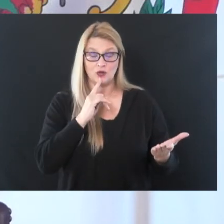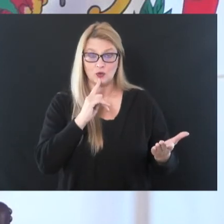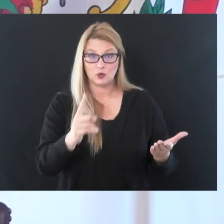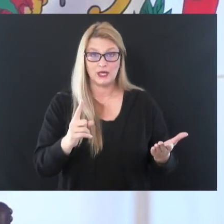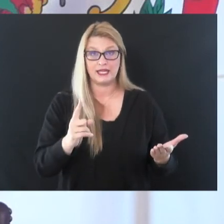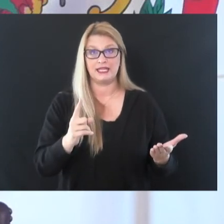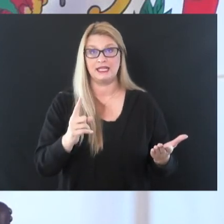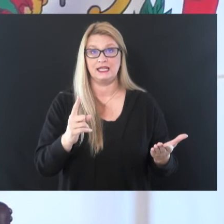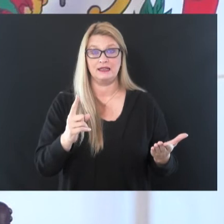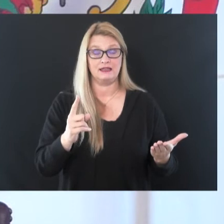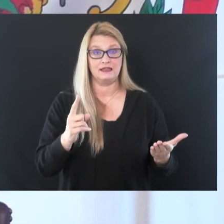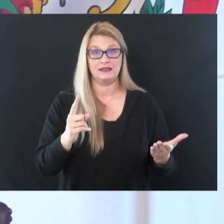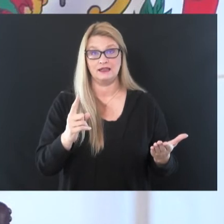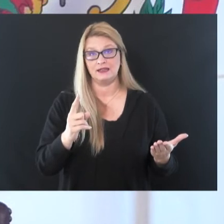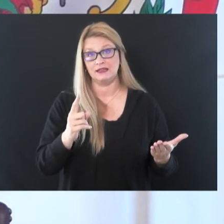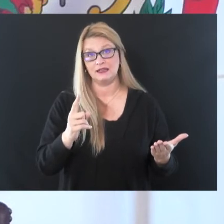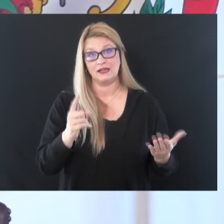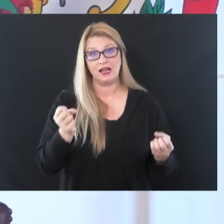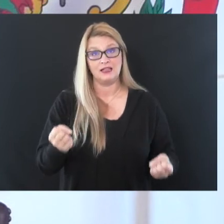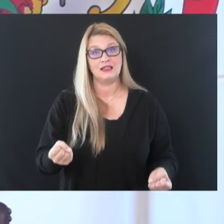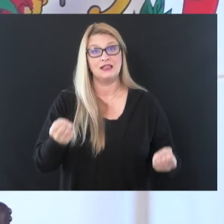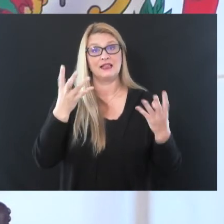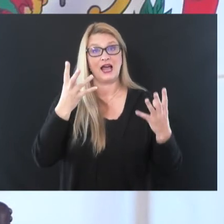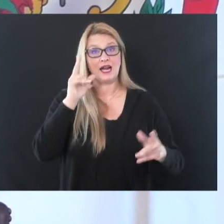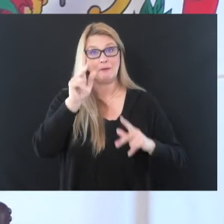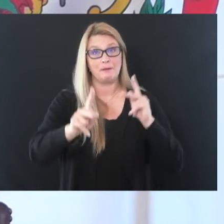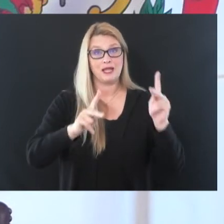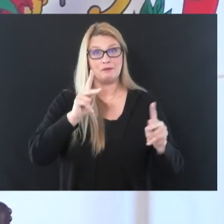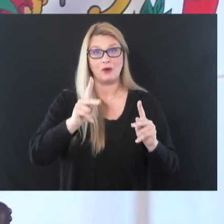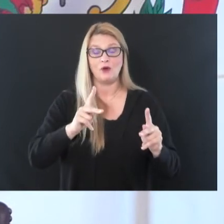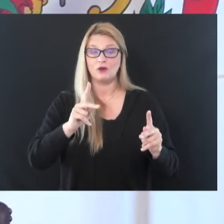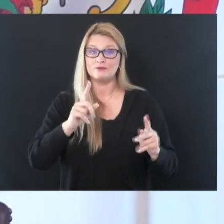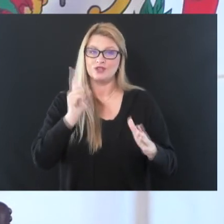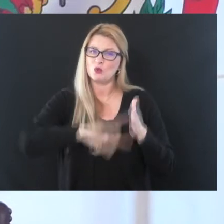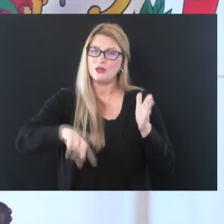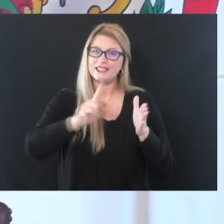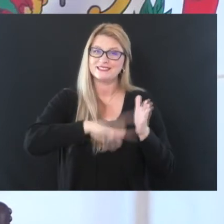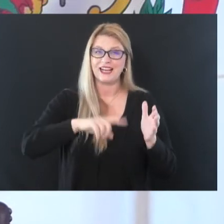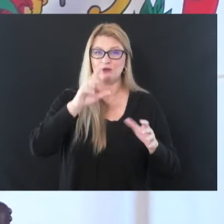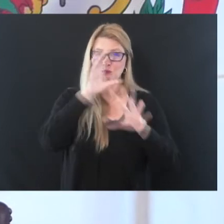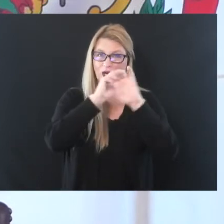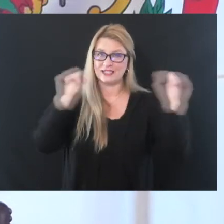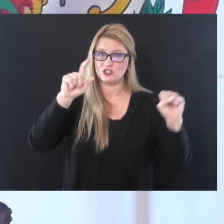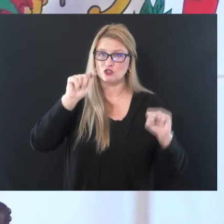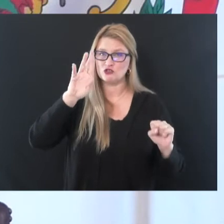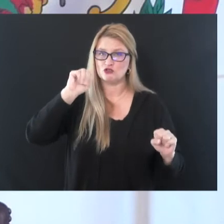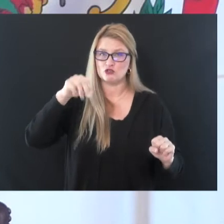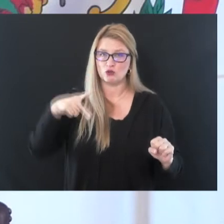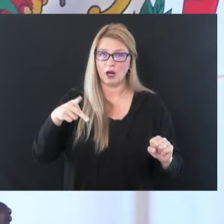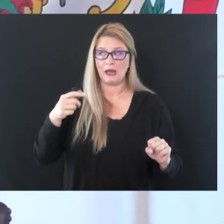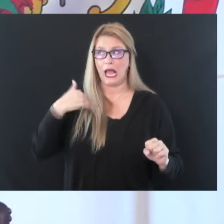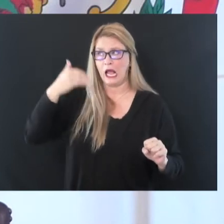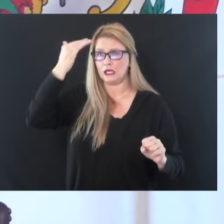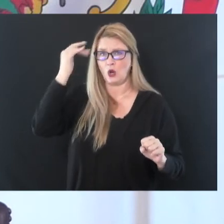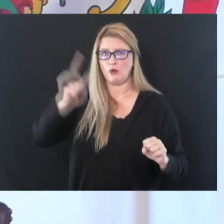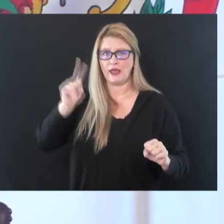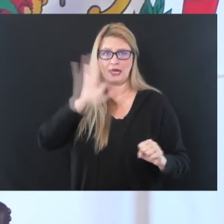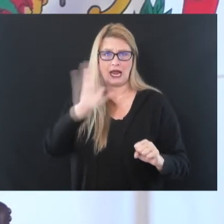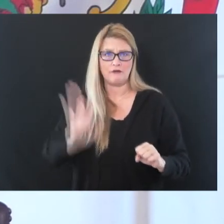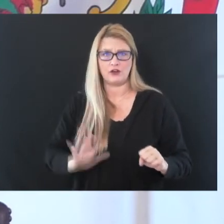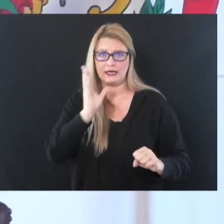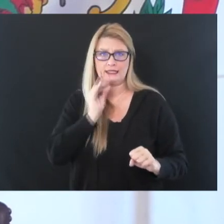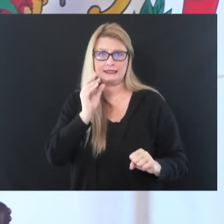of credit. You know, a lot of people are throwing rocks at President Trump, but I know that they did stuff from scratch. They